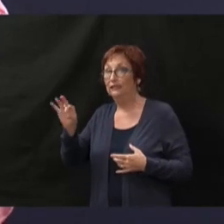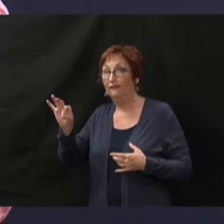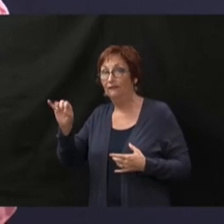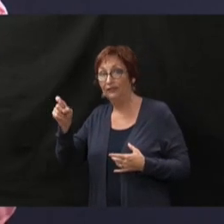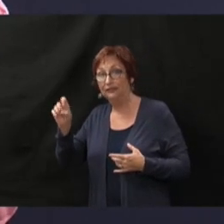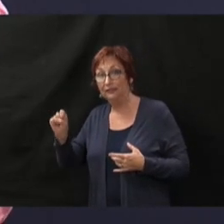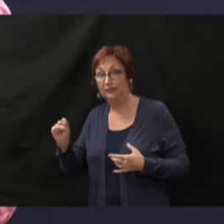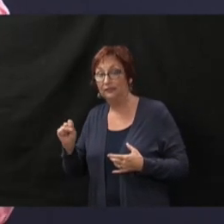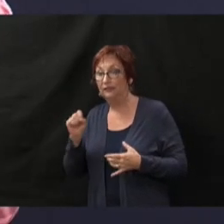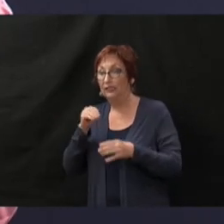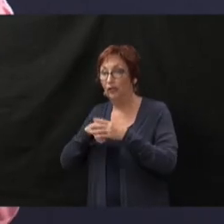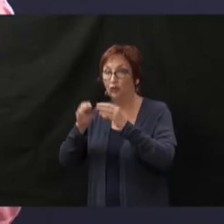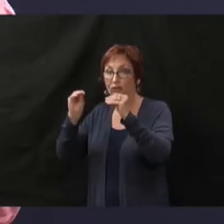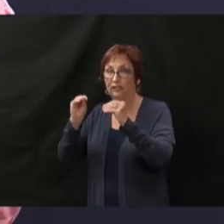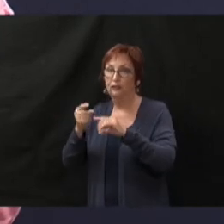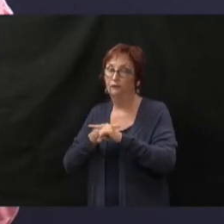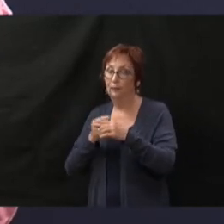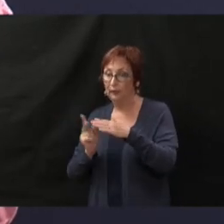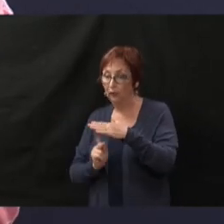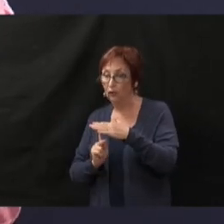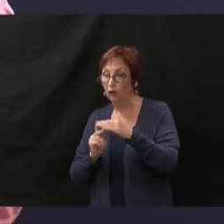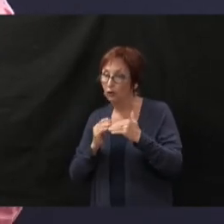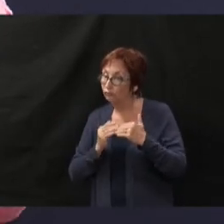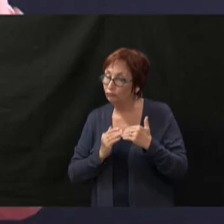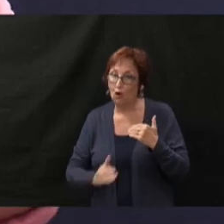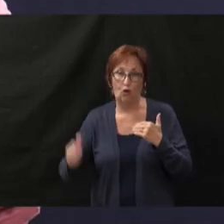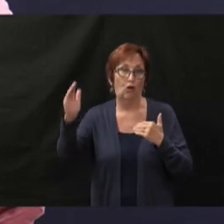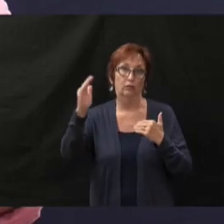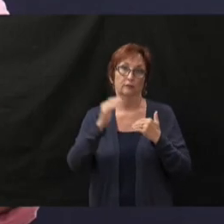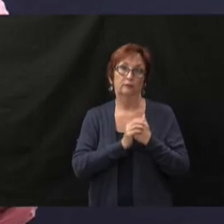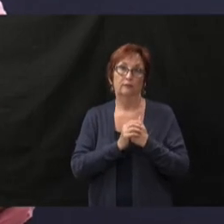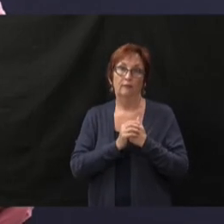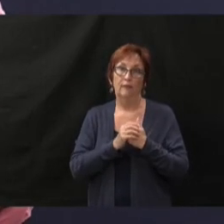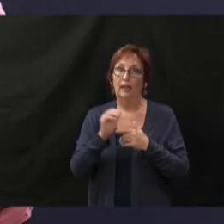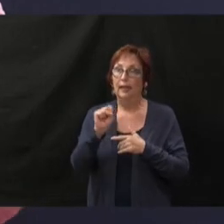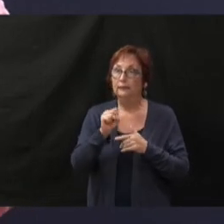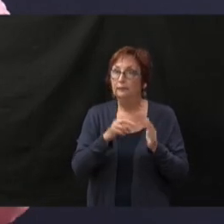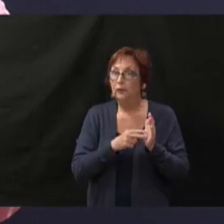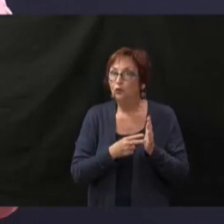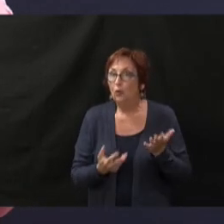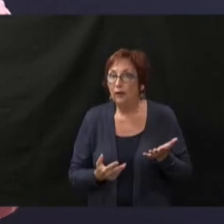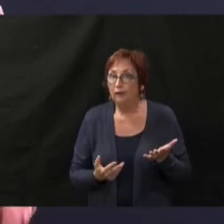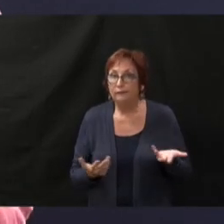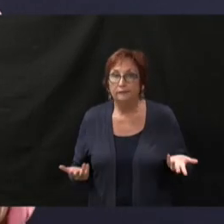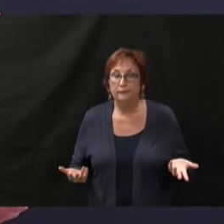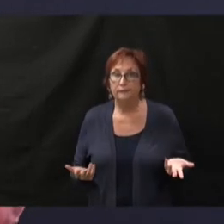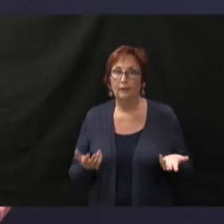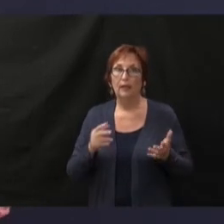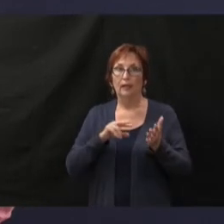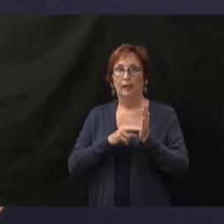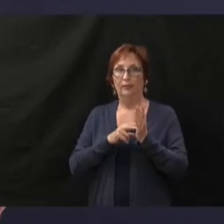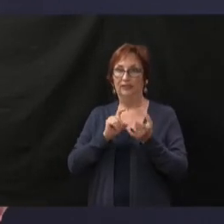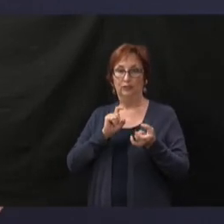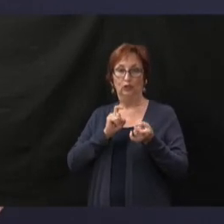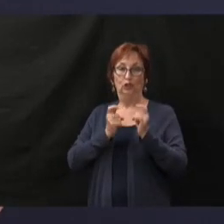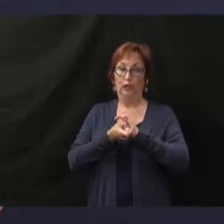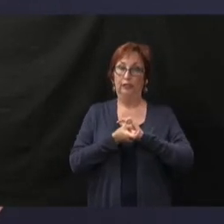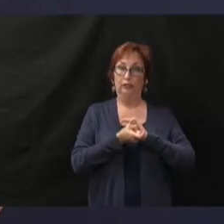teaching from kindergarten on. You know, what does an S mean? It means it changes the meaning of the